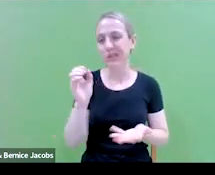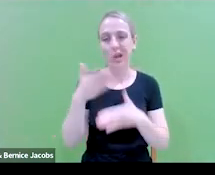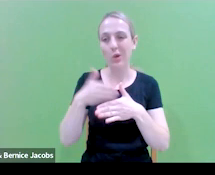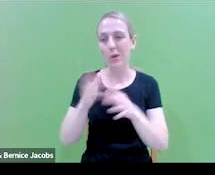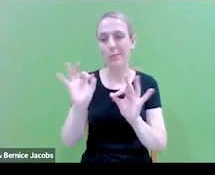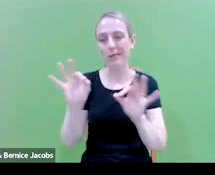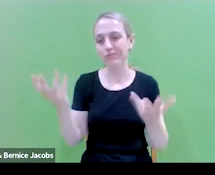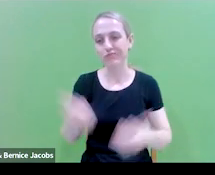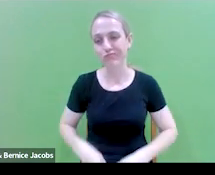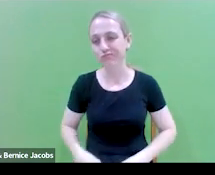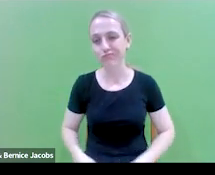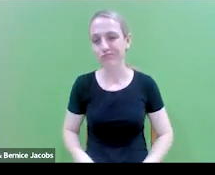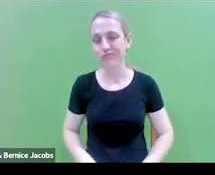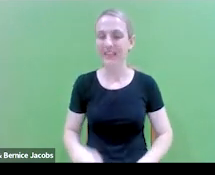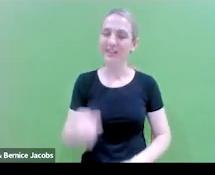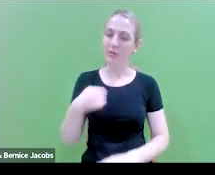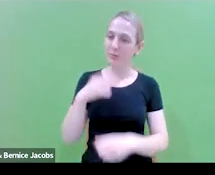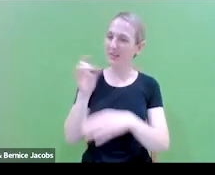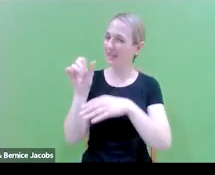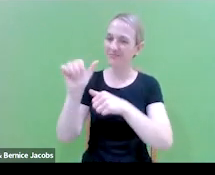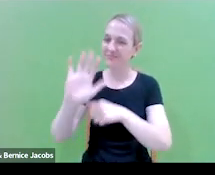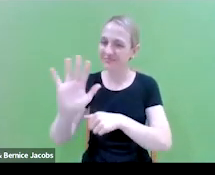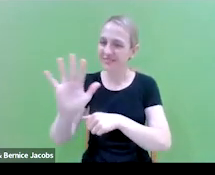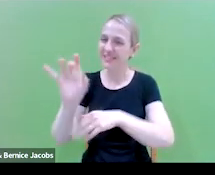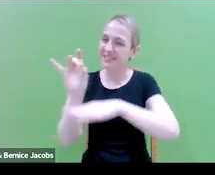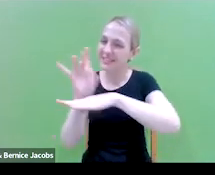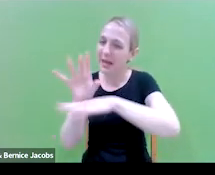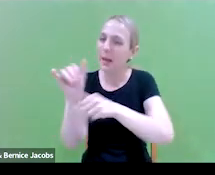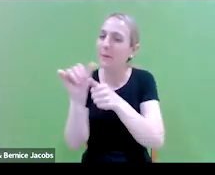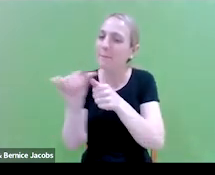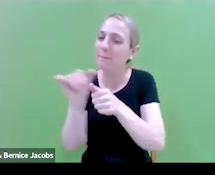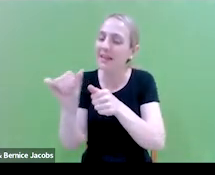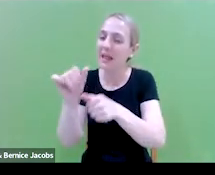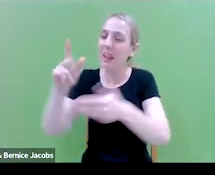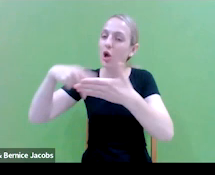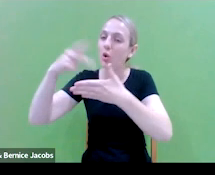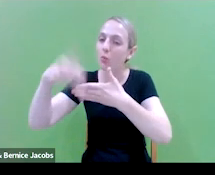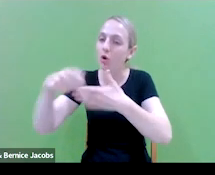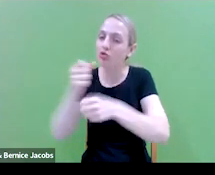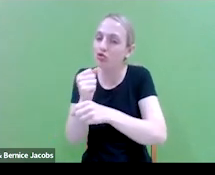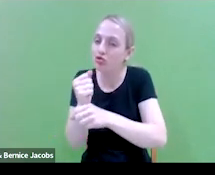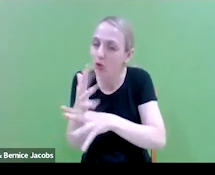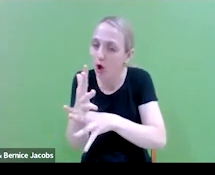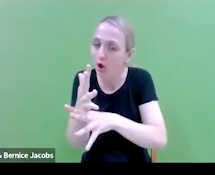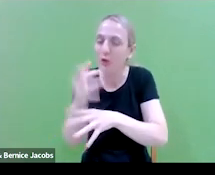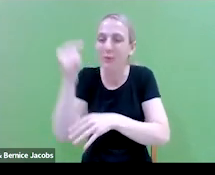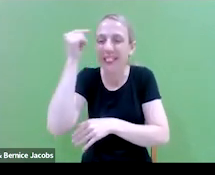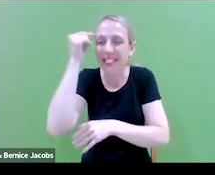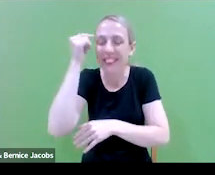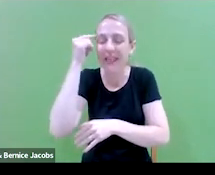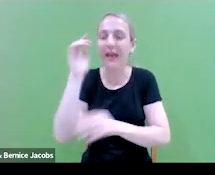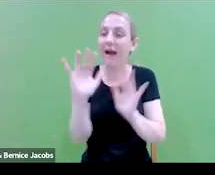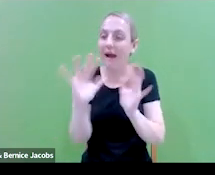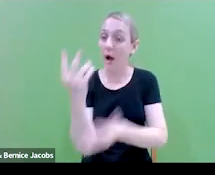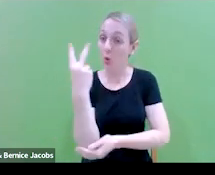is. So I'd encourage you to, right from the beginning, in projects and plans, think about two senses. How do you best